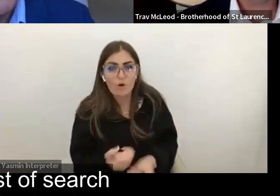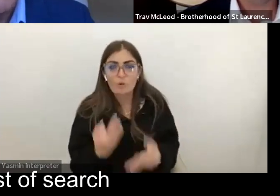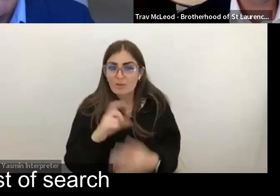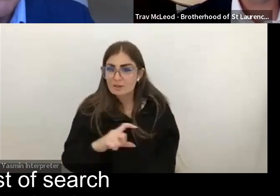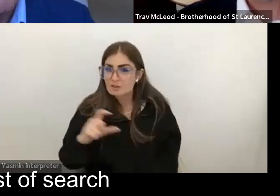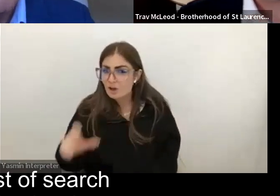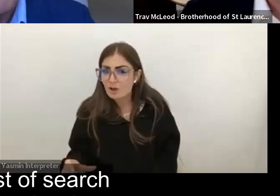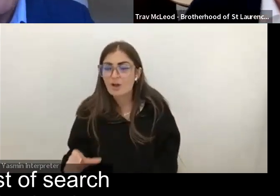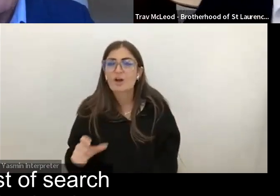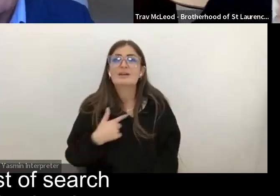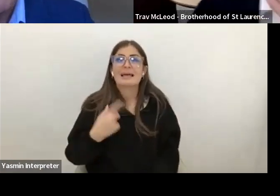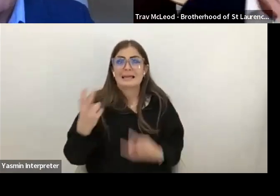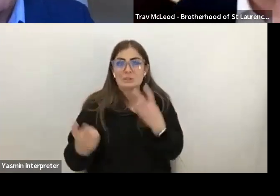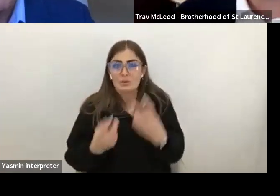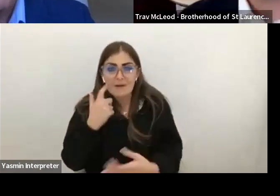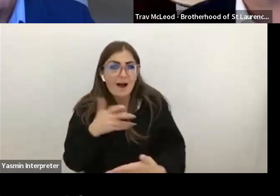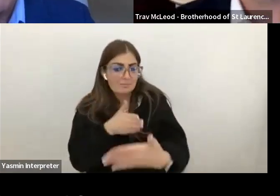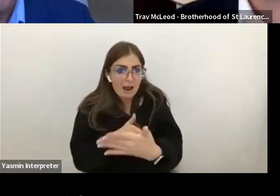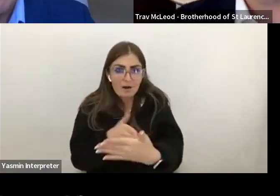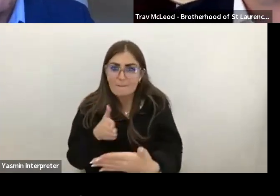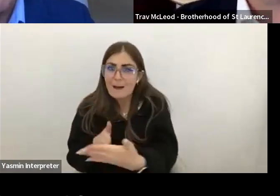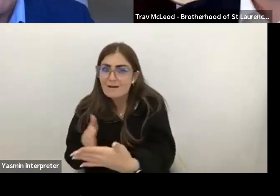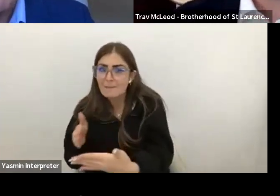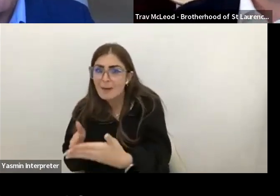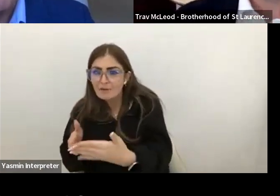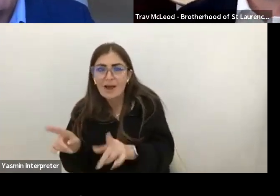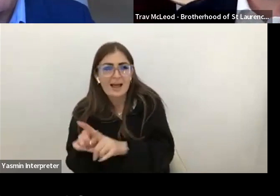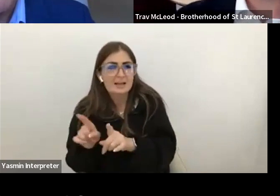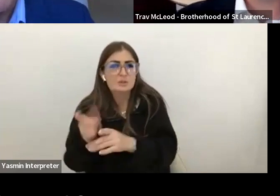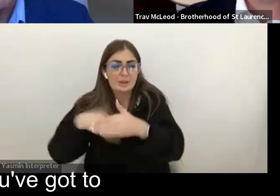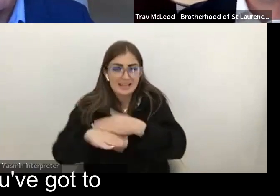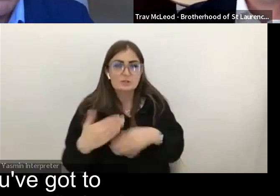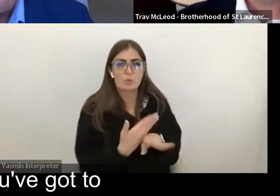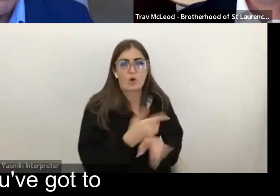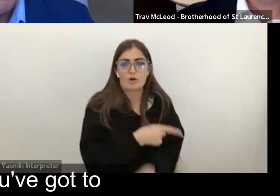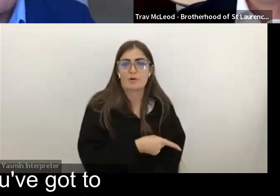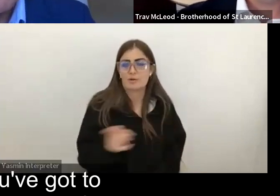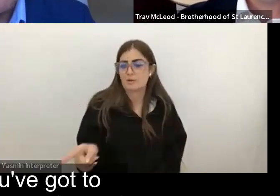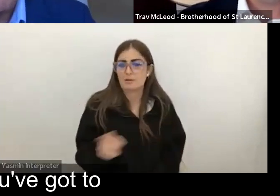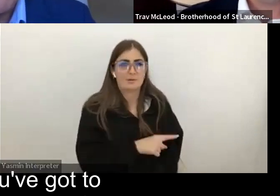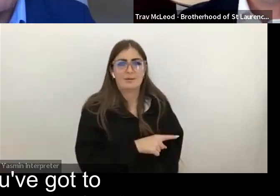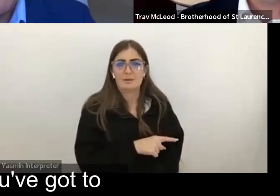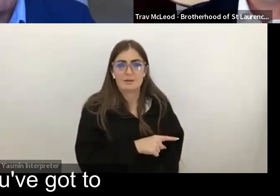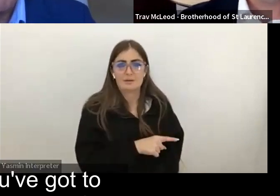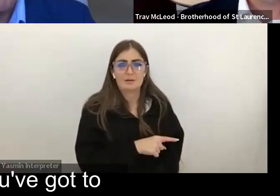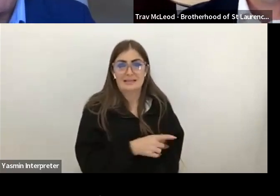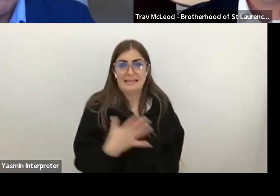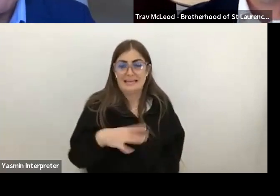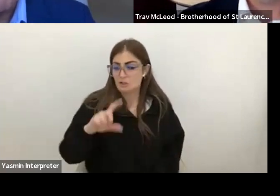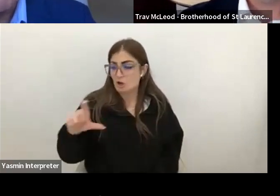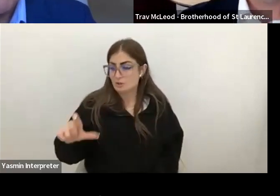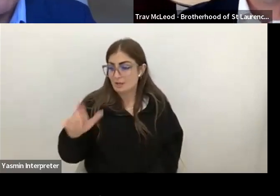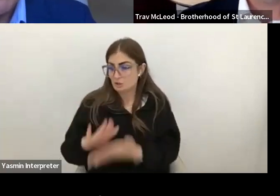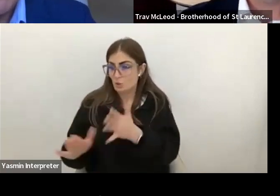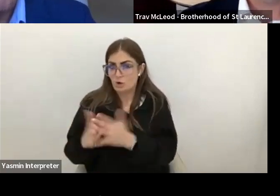cost of search is a massive barrier to entry into the workforce. And so you've got to have childcare sorted out before